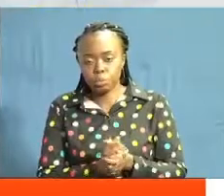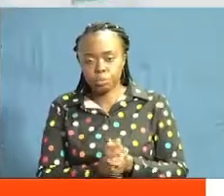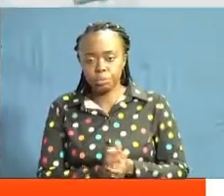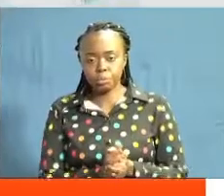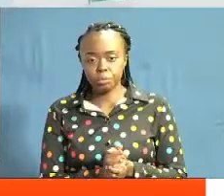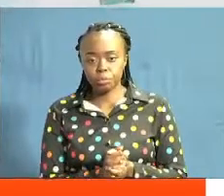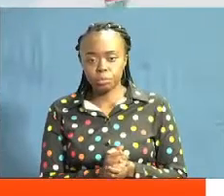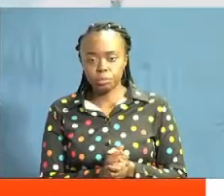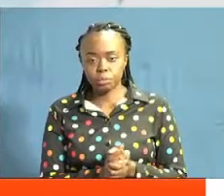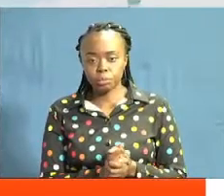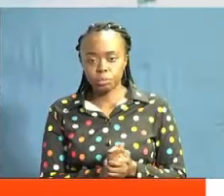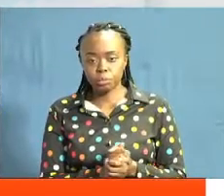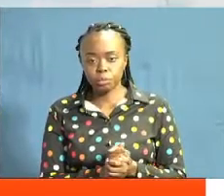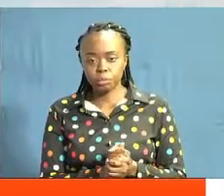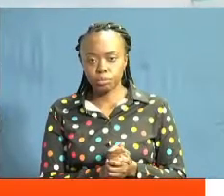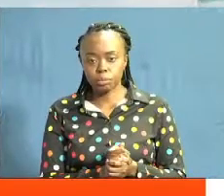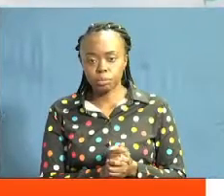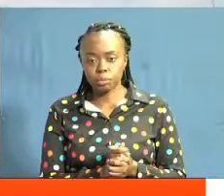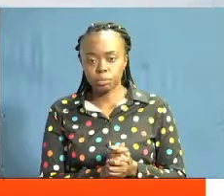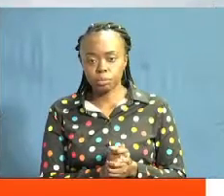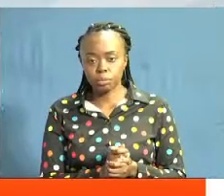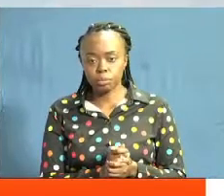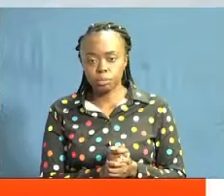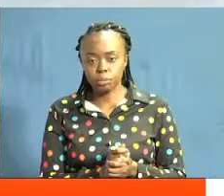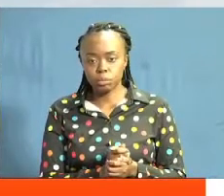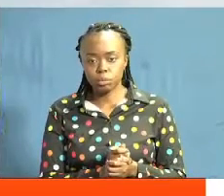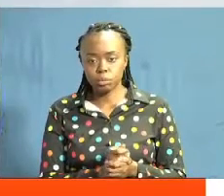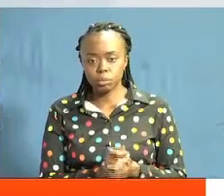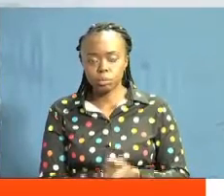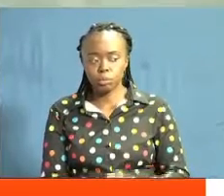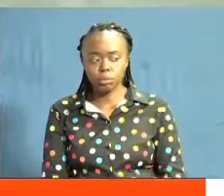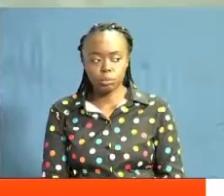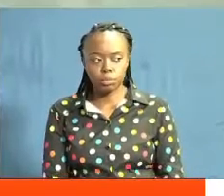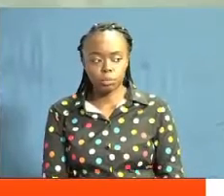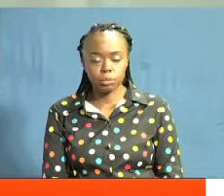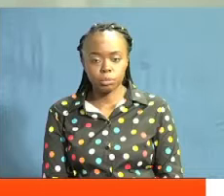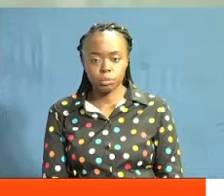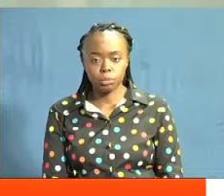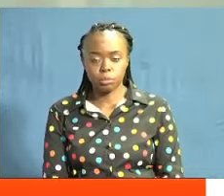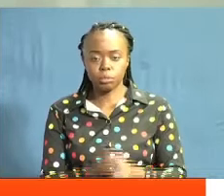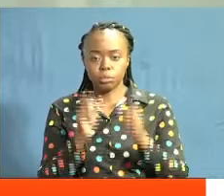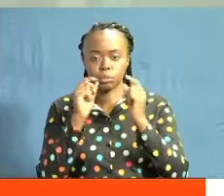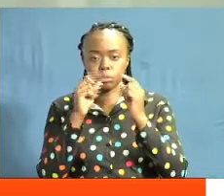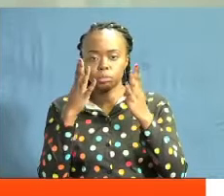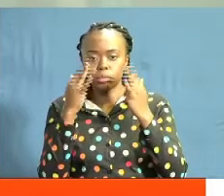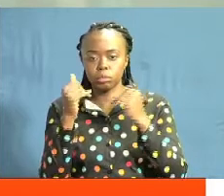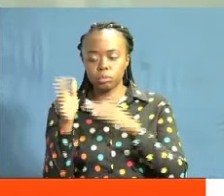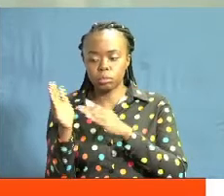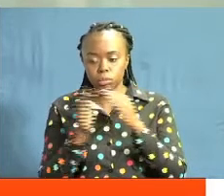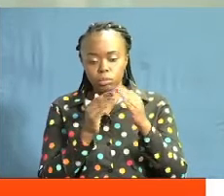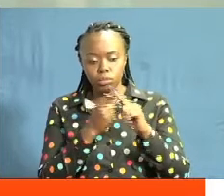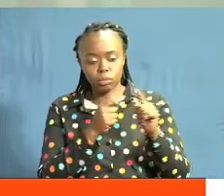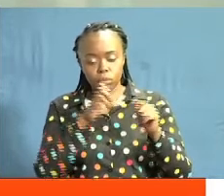Kutosi, KUTV. All right, now, away from education to matters politics.